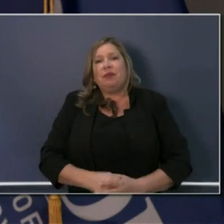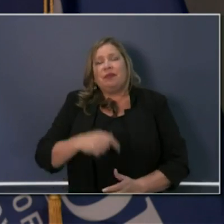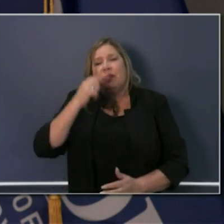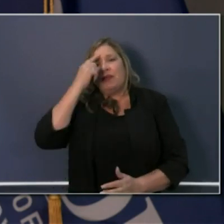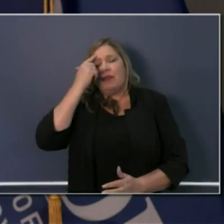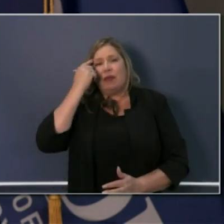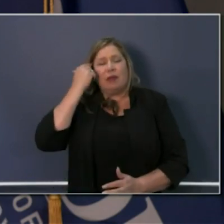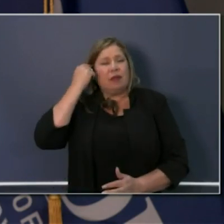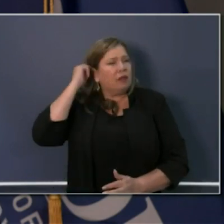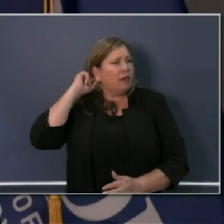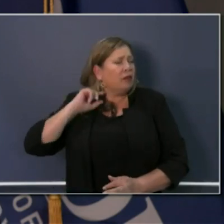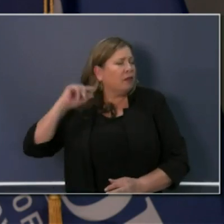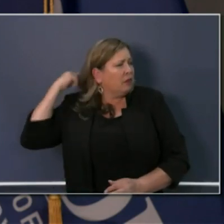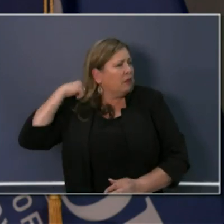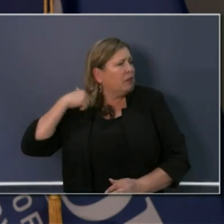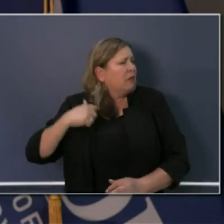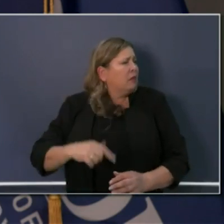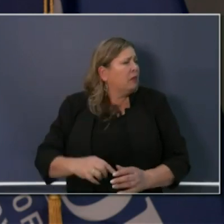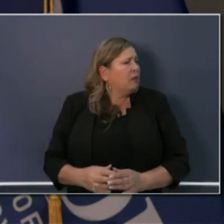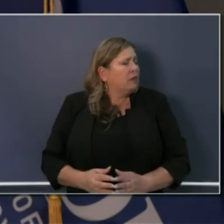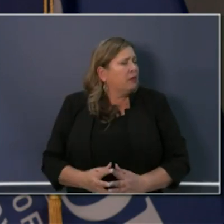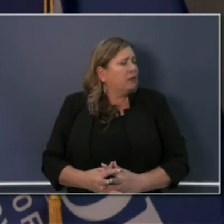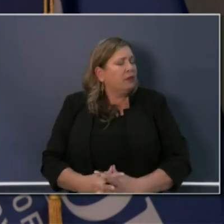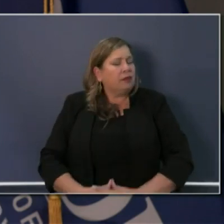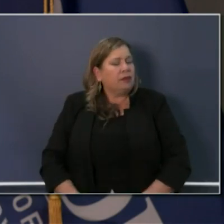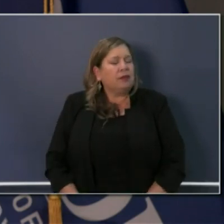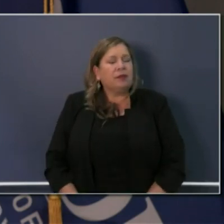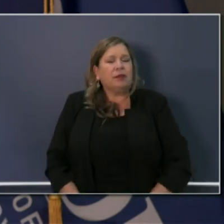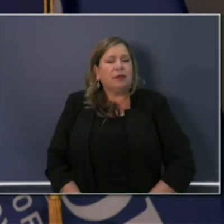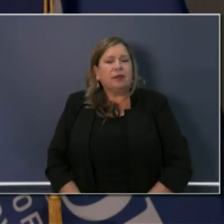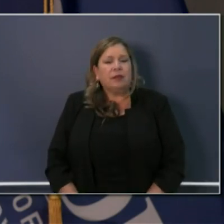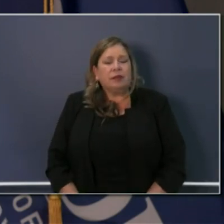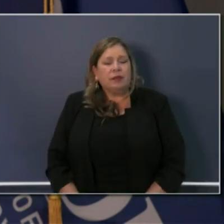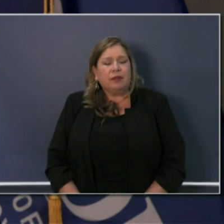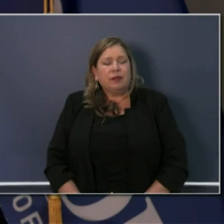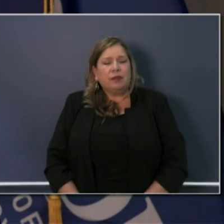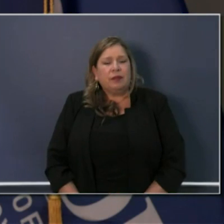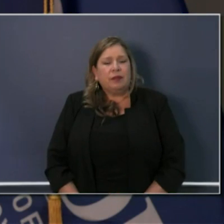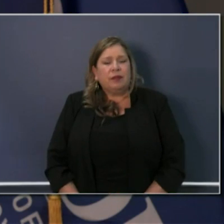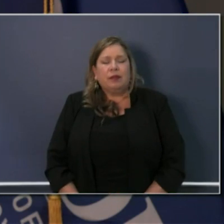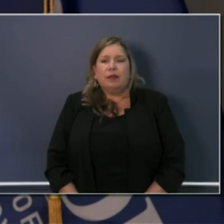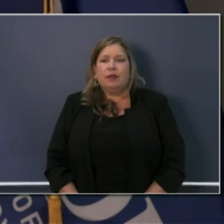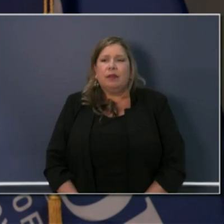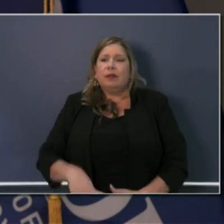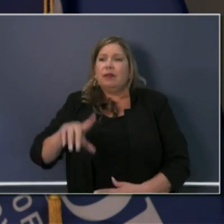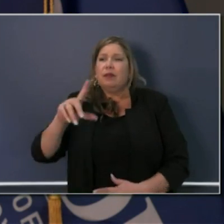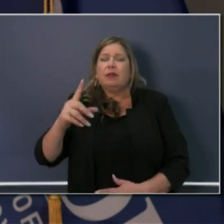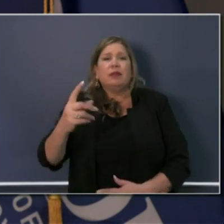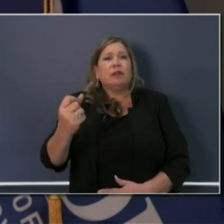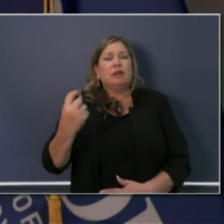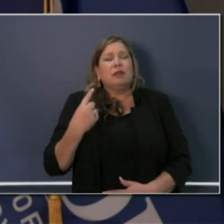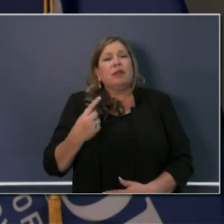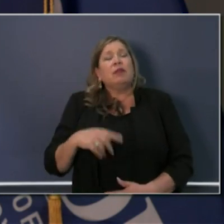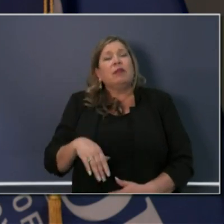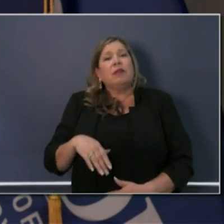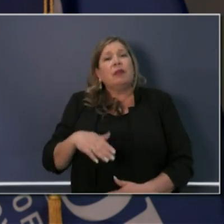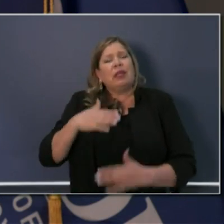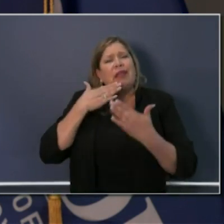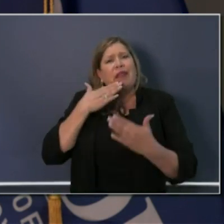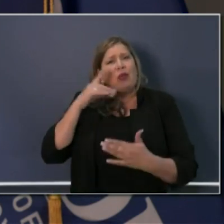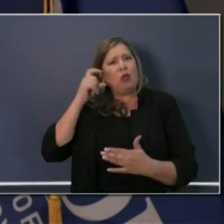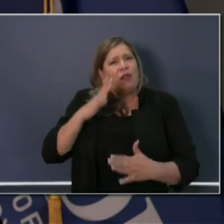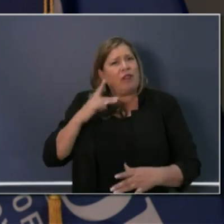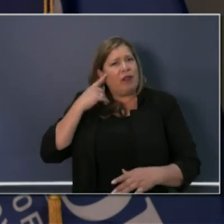News. Governor, thank you very much for taking our questions. There are two concerns that we're hearing about.